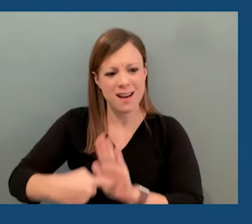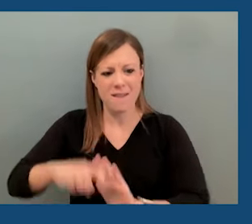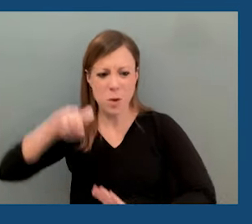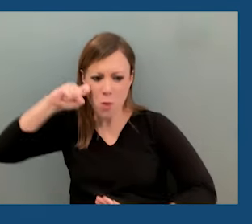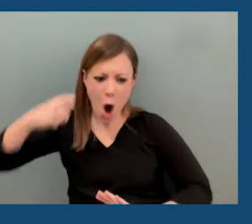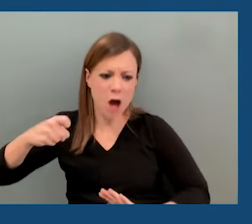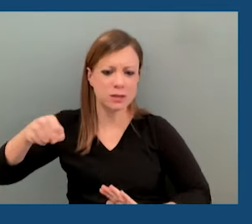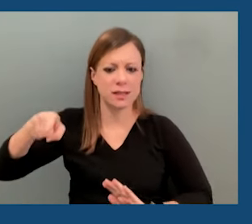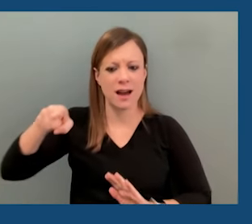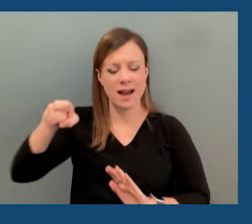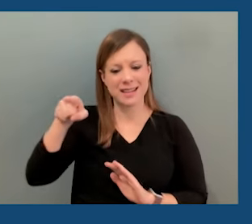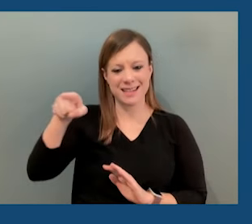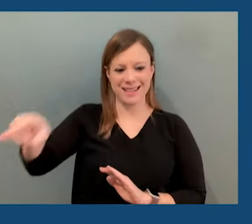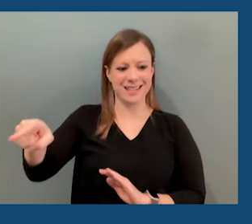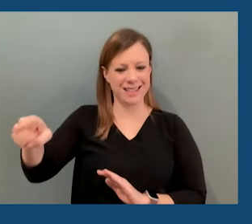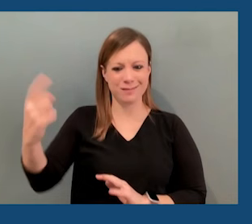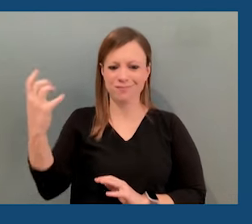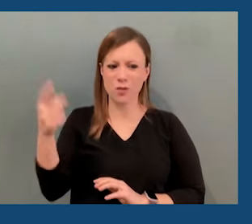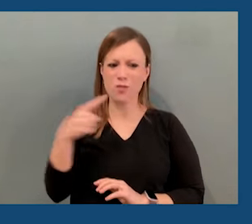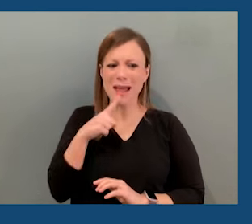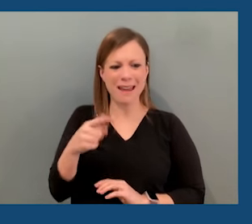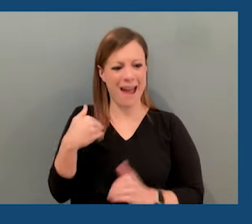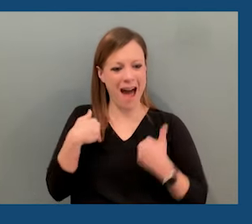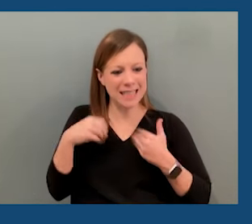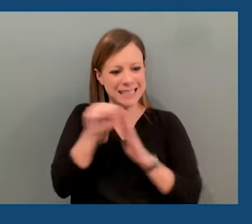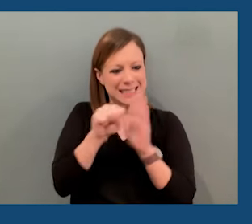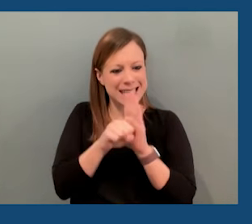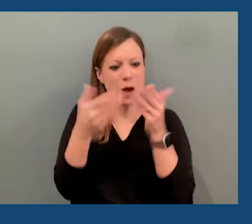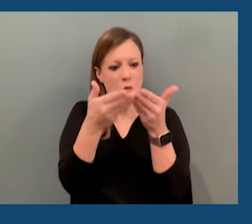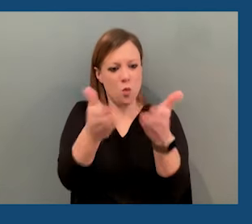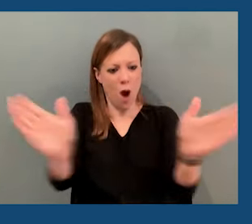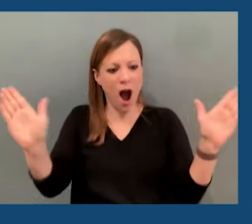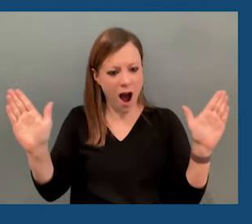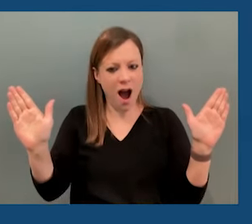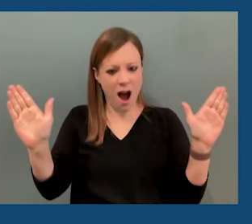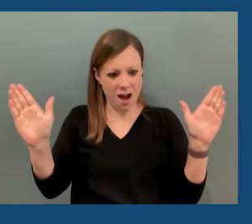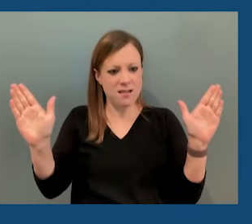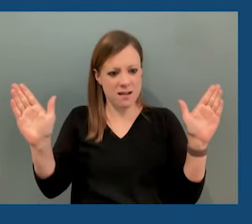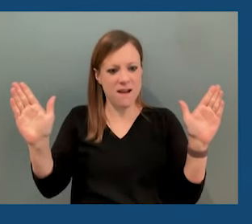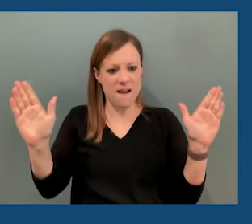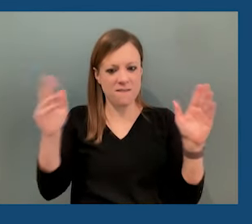but he really does have a statewide vision. The Secretary of State, Roberto Rodriguez.